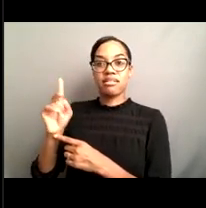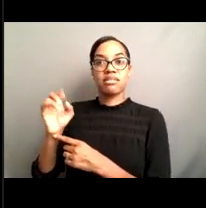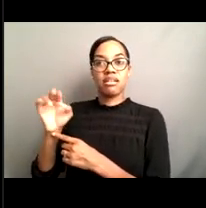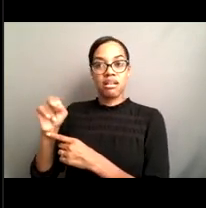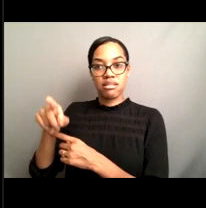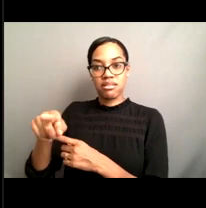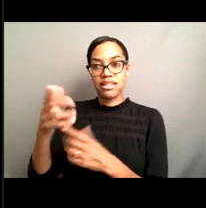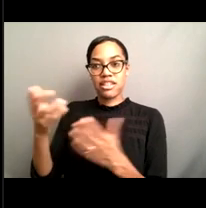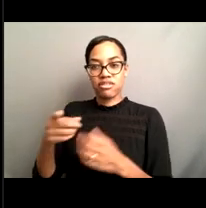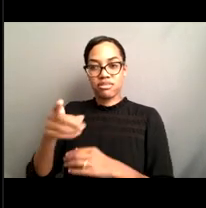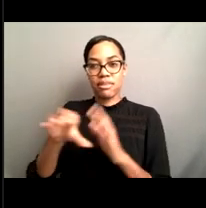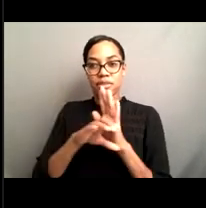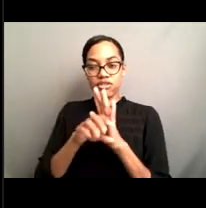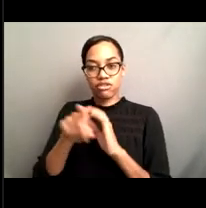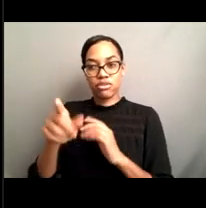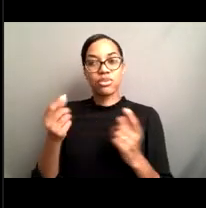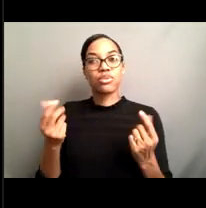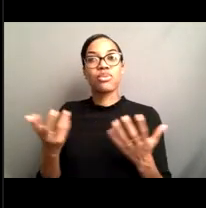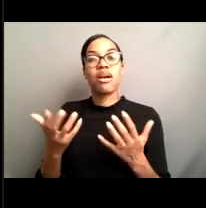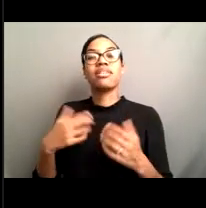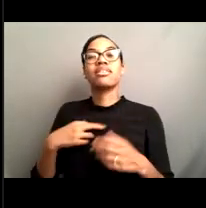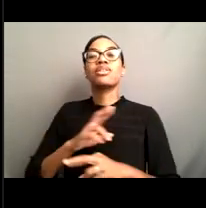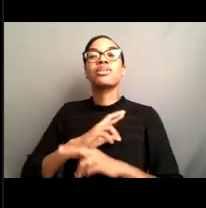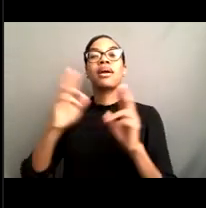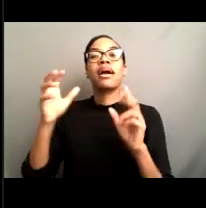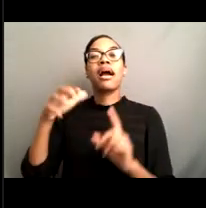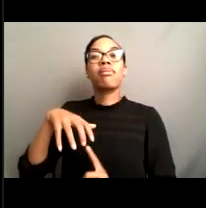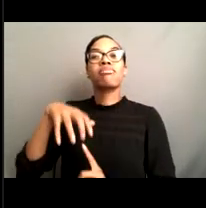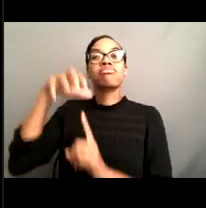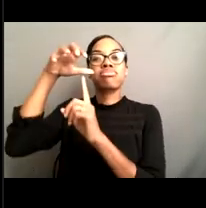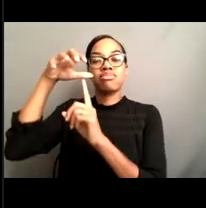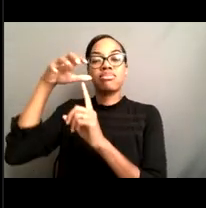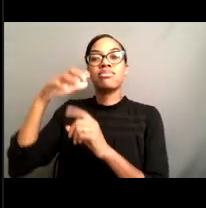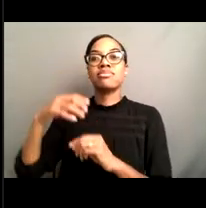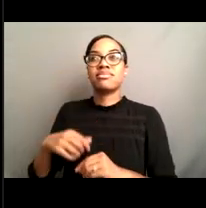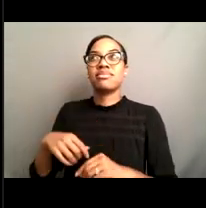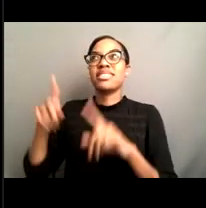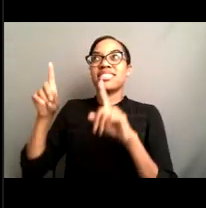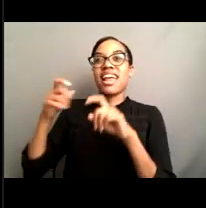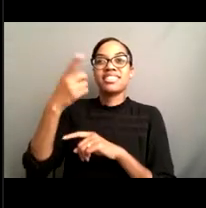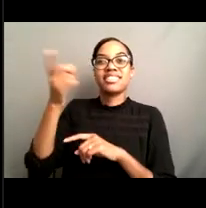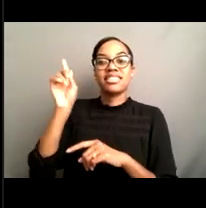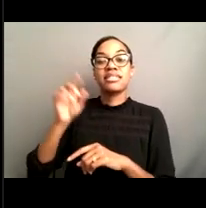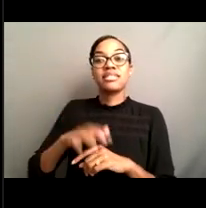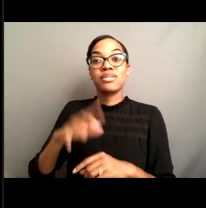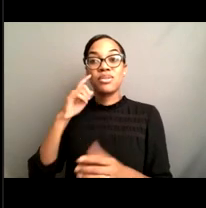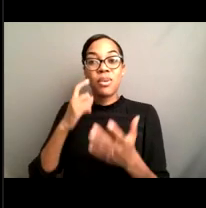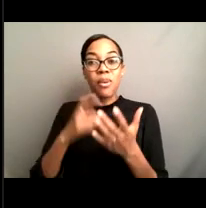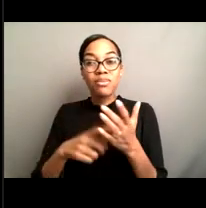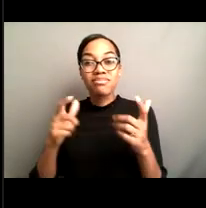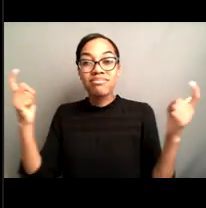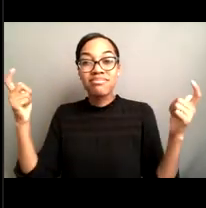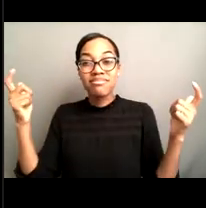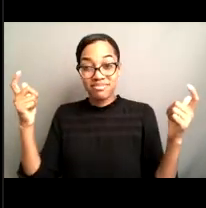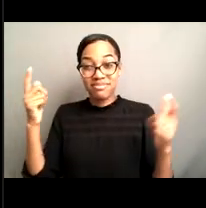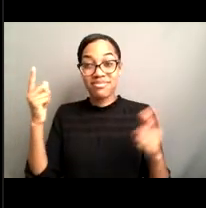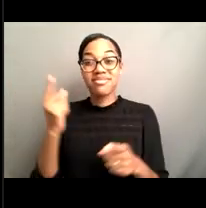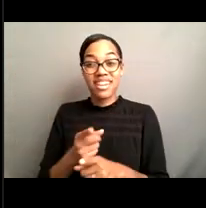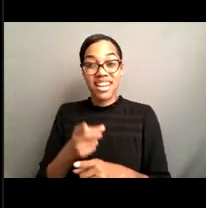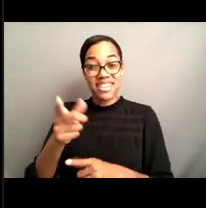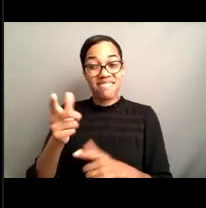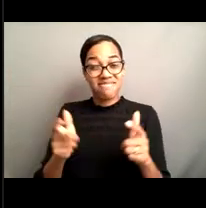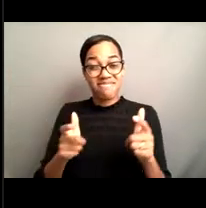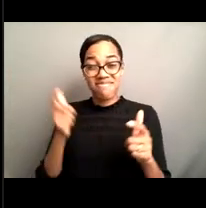we'll talk about the different pieces of the weather balloon. But one thing you notice is how big it is. I mean, the balloon's about